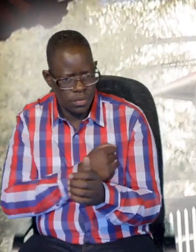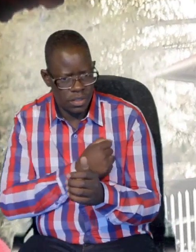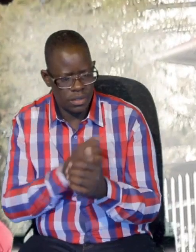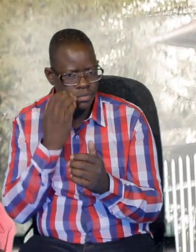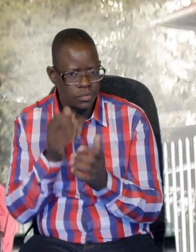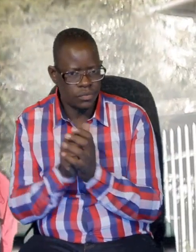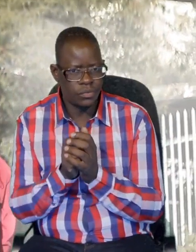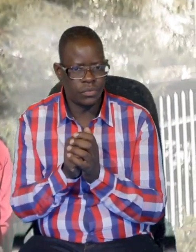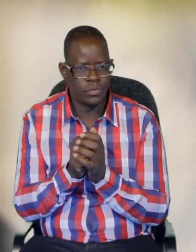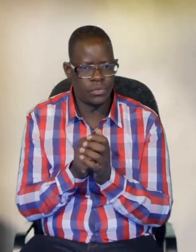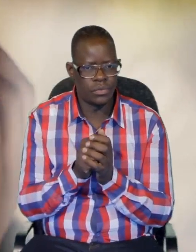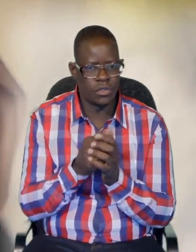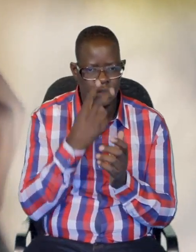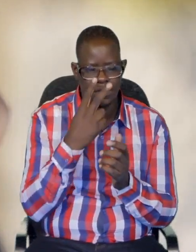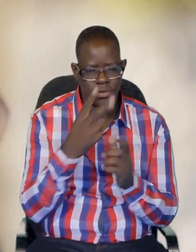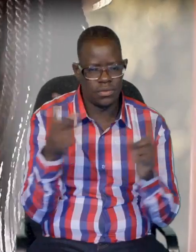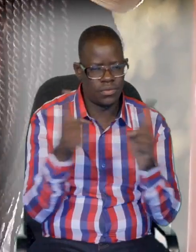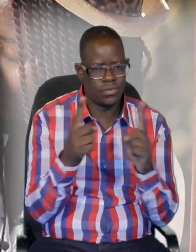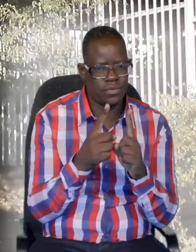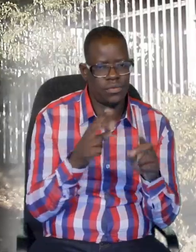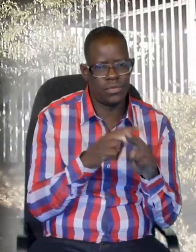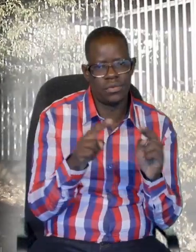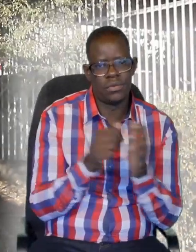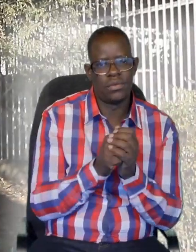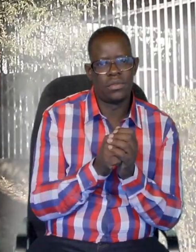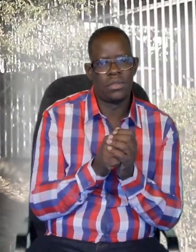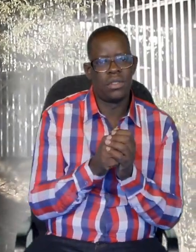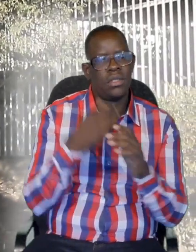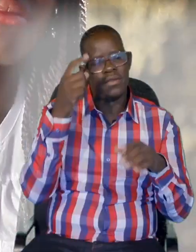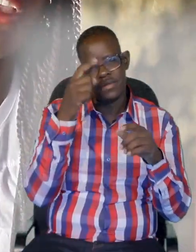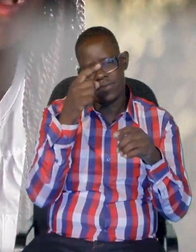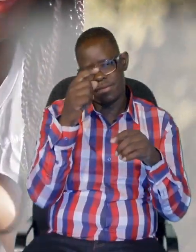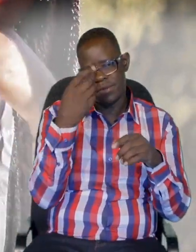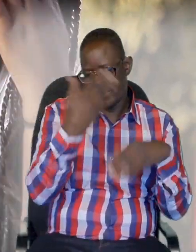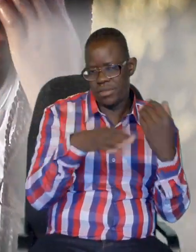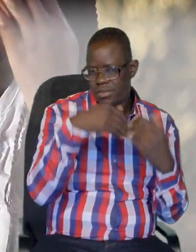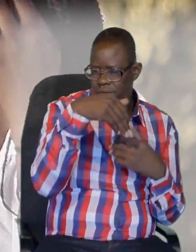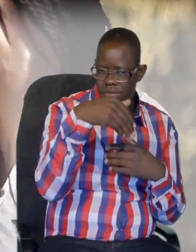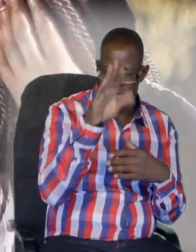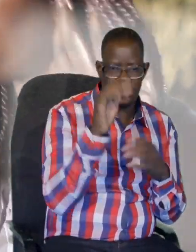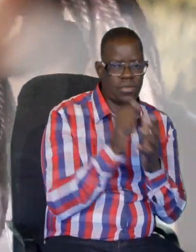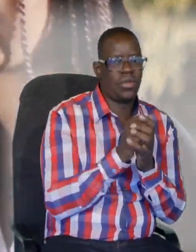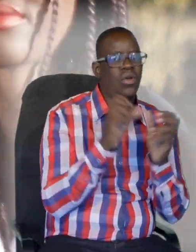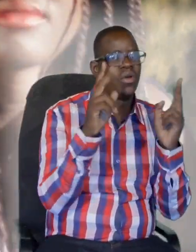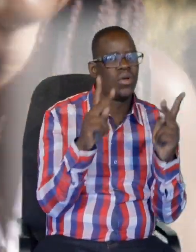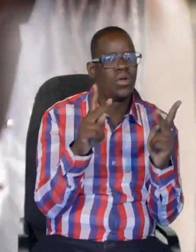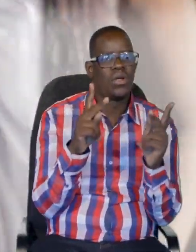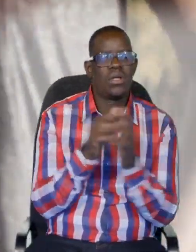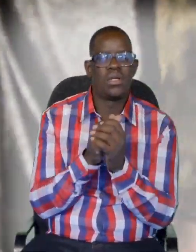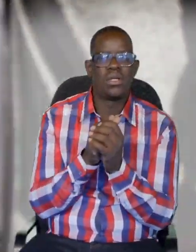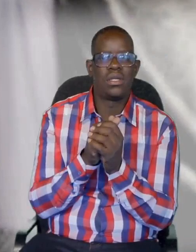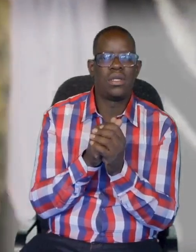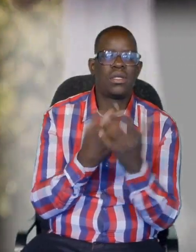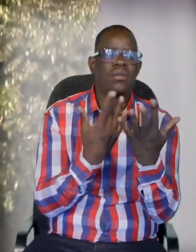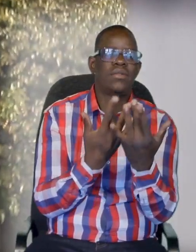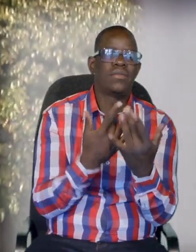Okay, see you soon. Bye. You guys, I have to go then. I also have to go. Wait for me. I'll